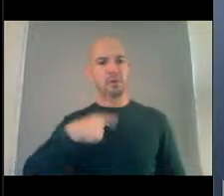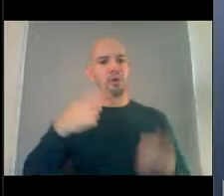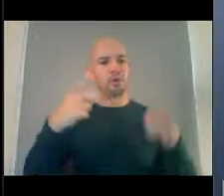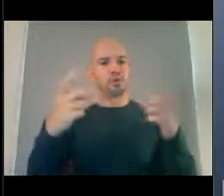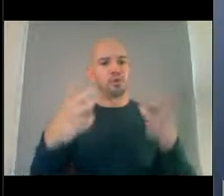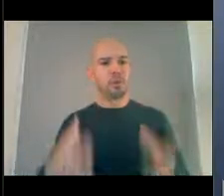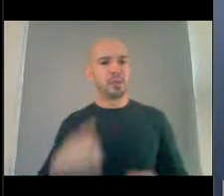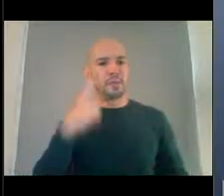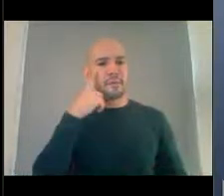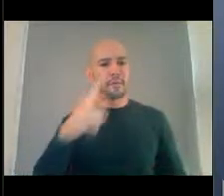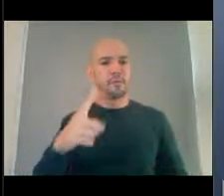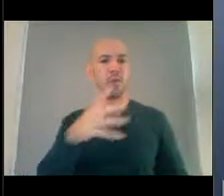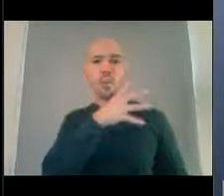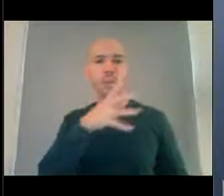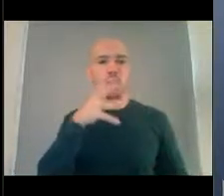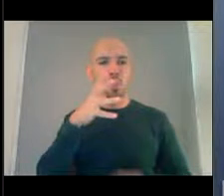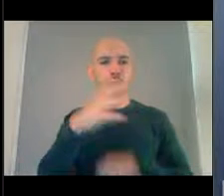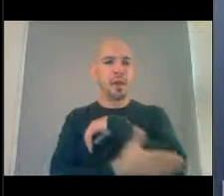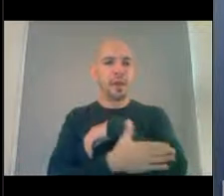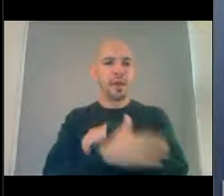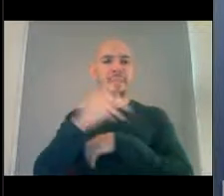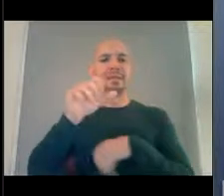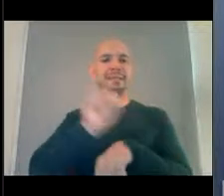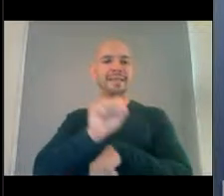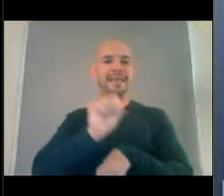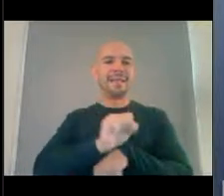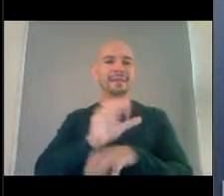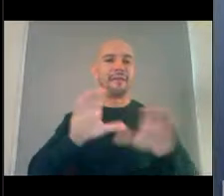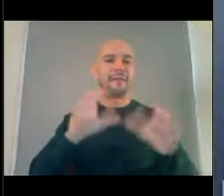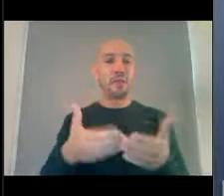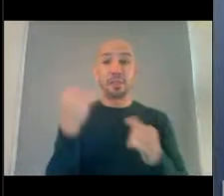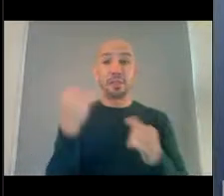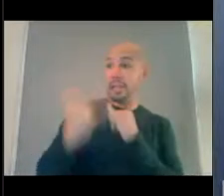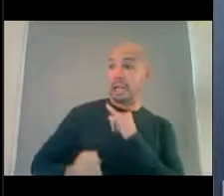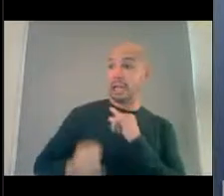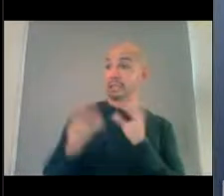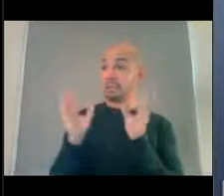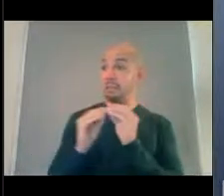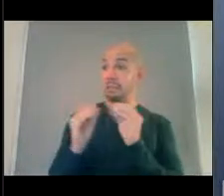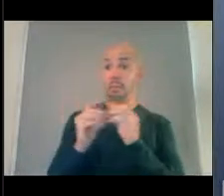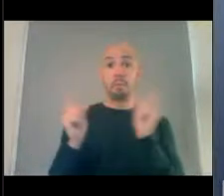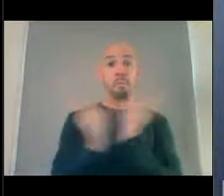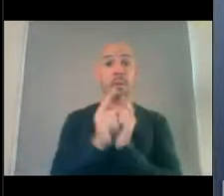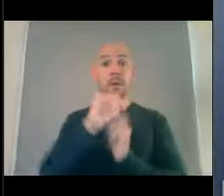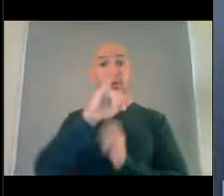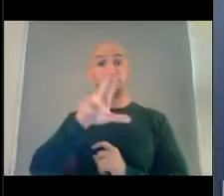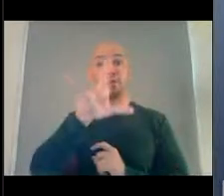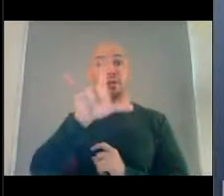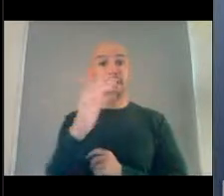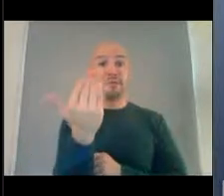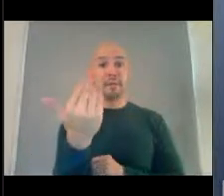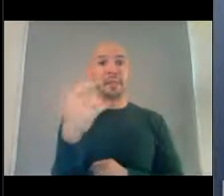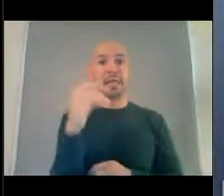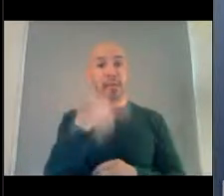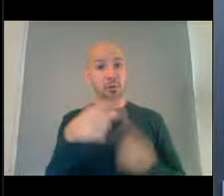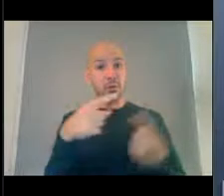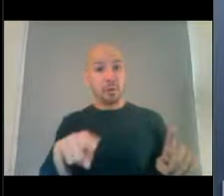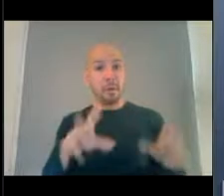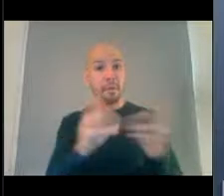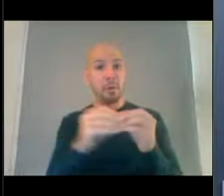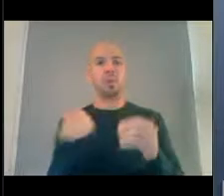of governments so the rural counties task force last met on july 15th at that meeting we received reports from